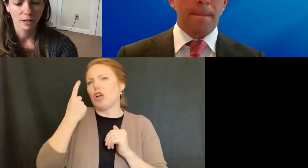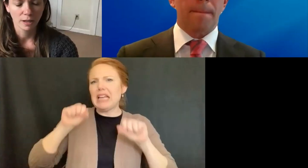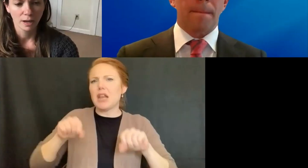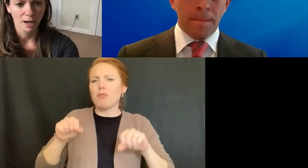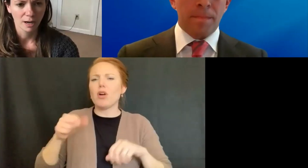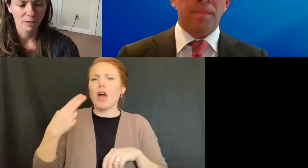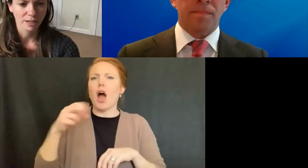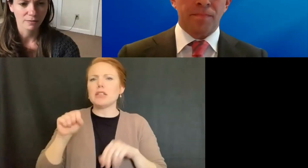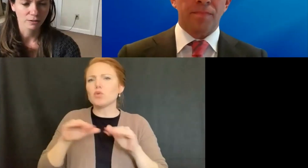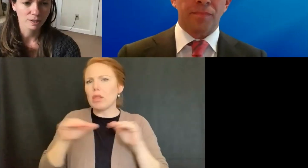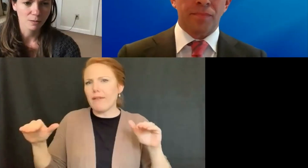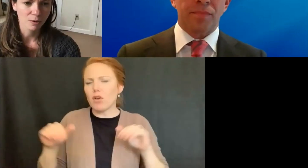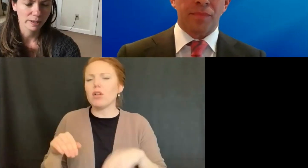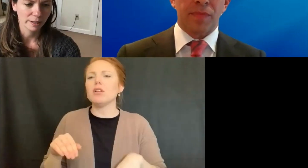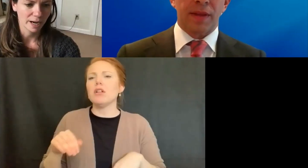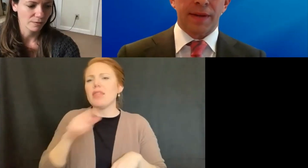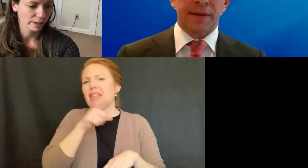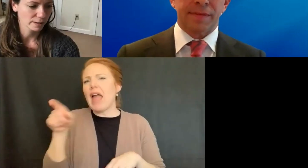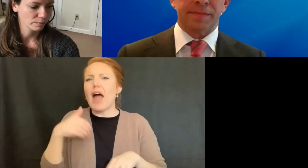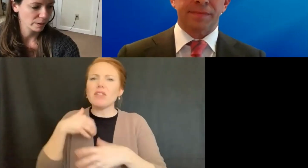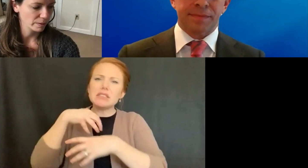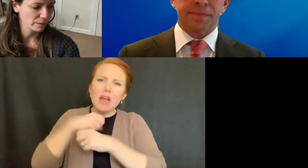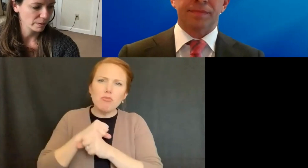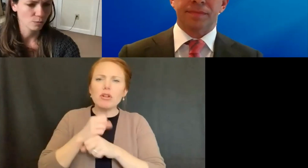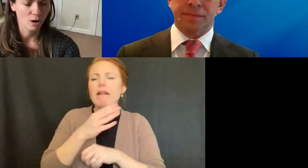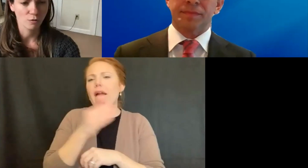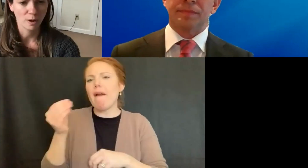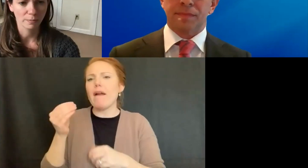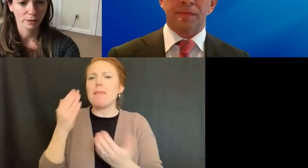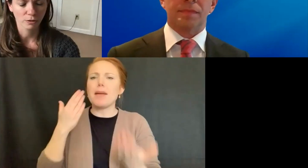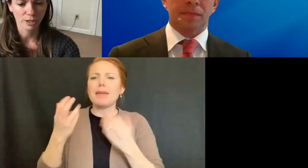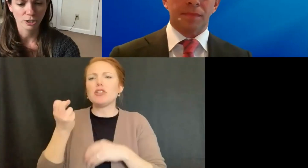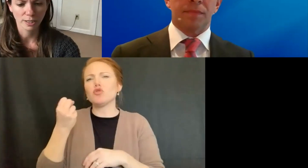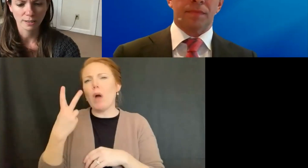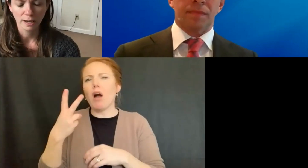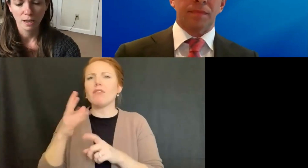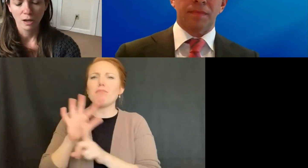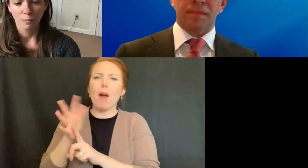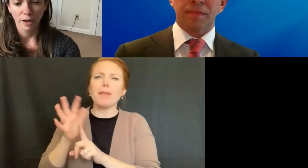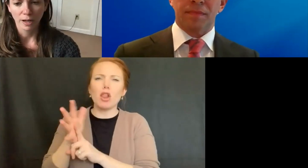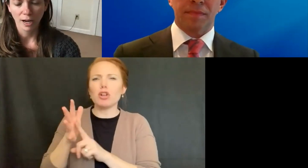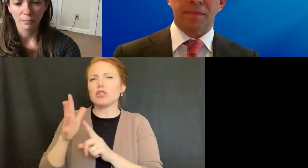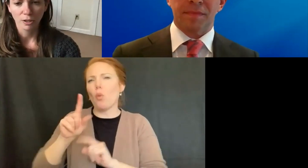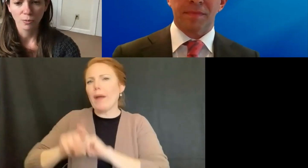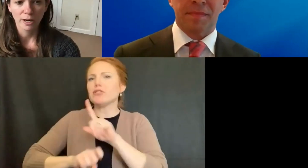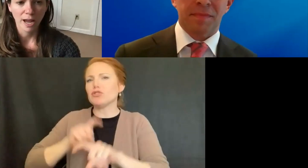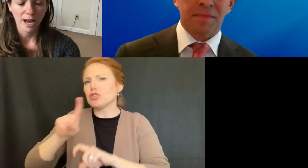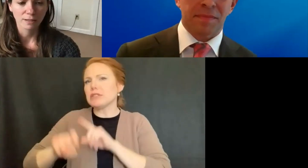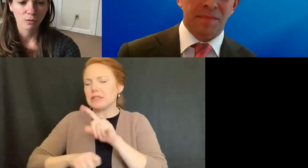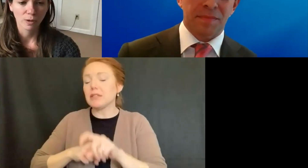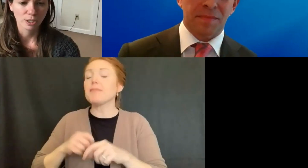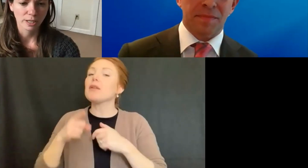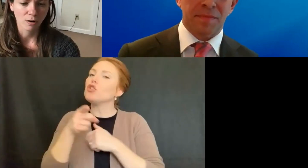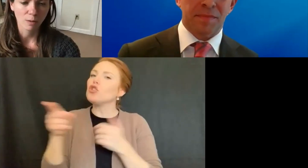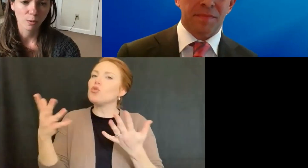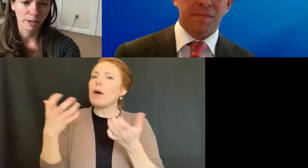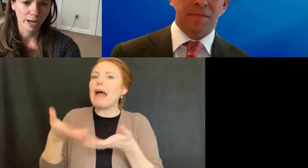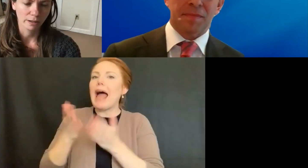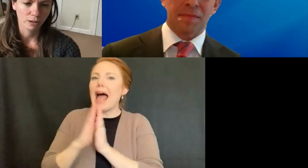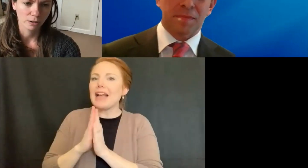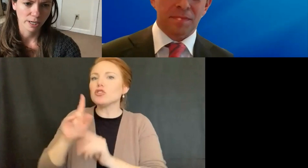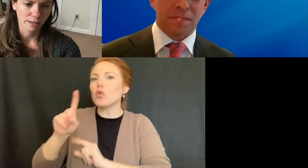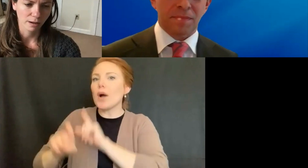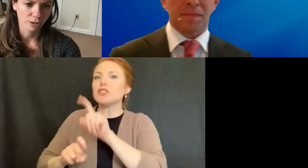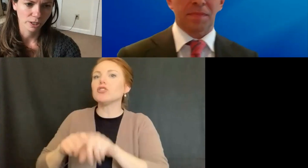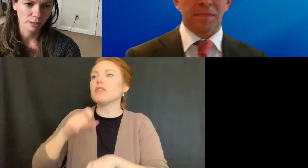level, because they have a little summary and then they have like maybe I think 12 popular questions. But you want to ask questions that aren't pointed